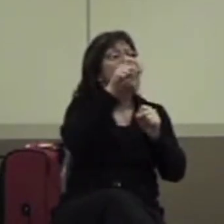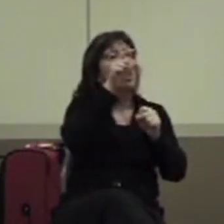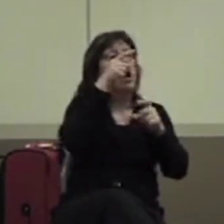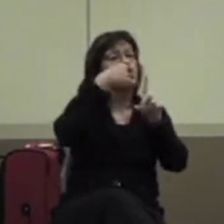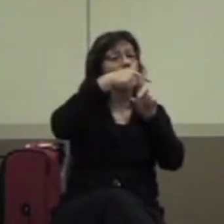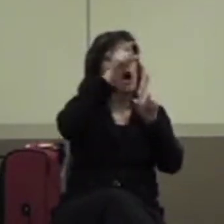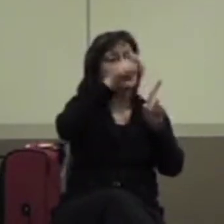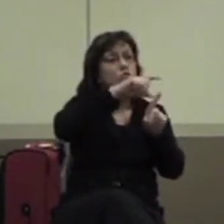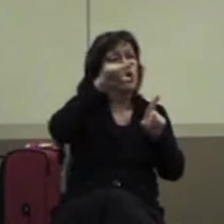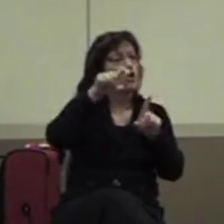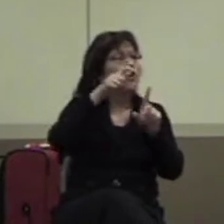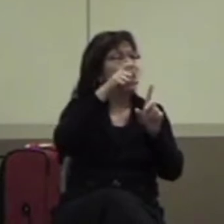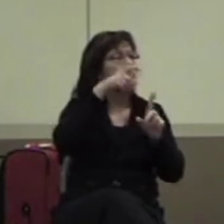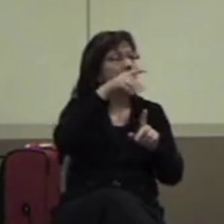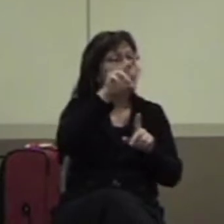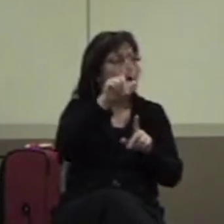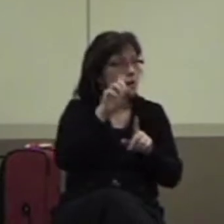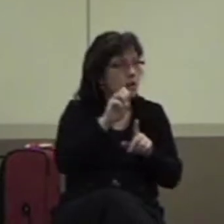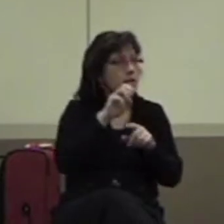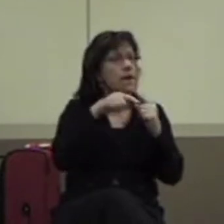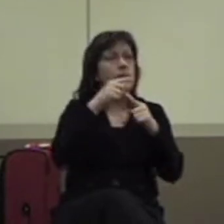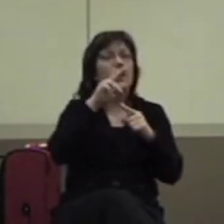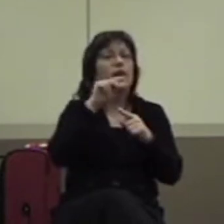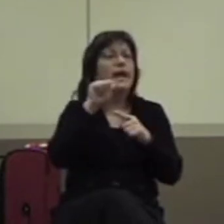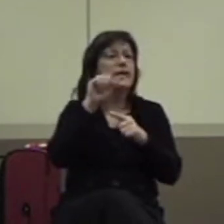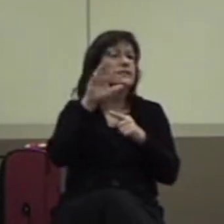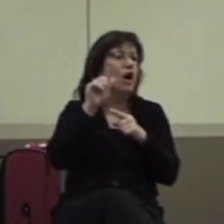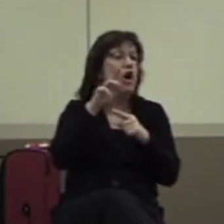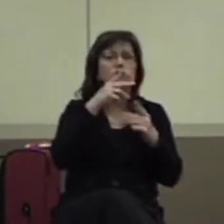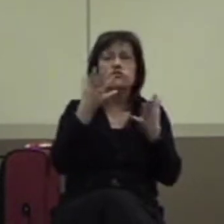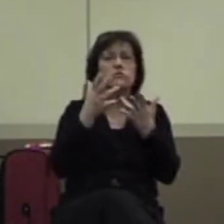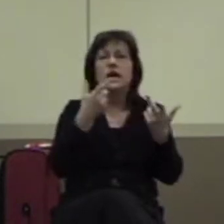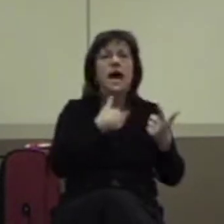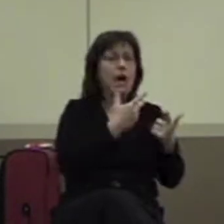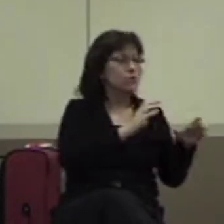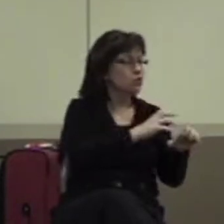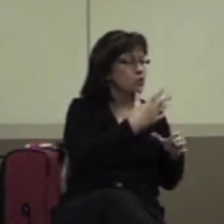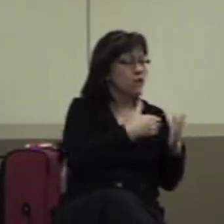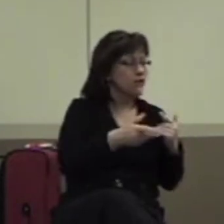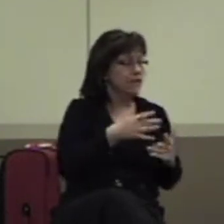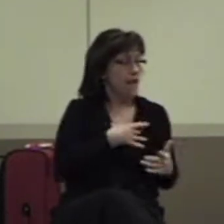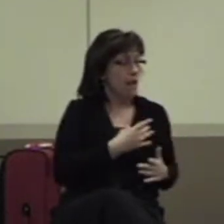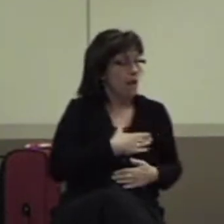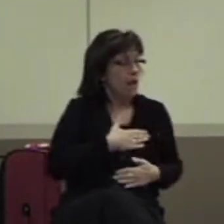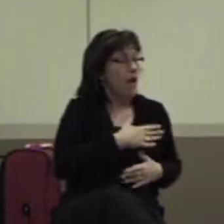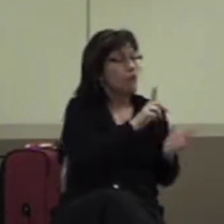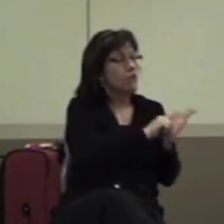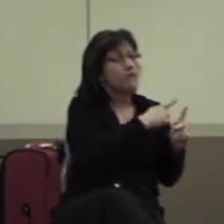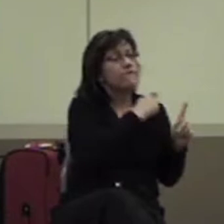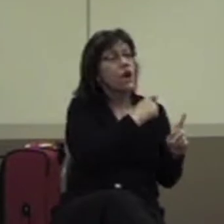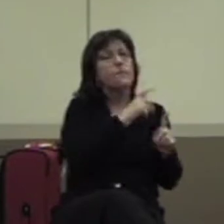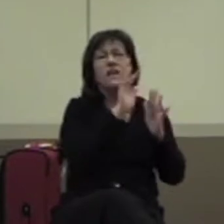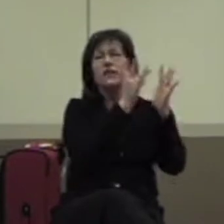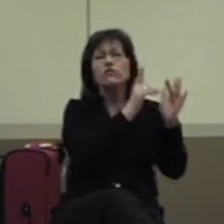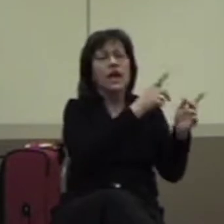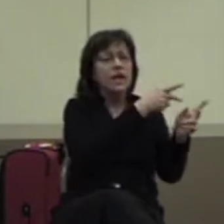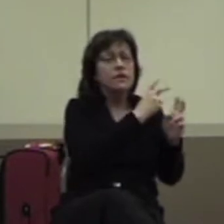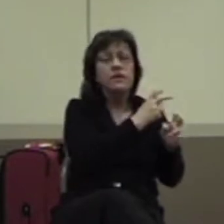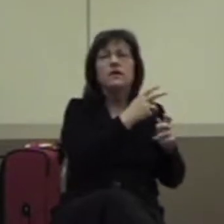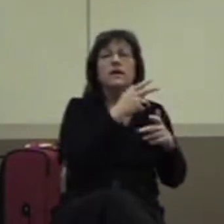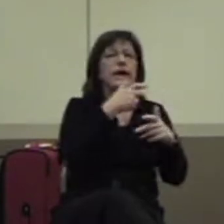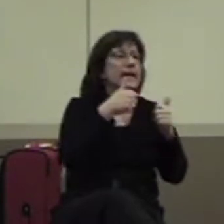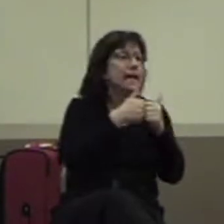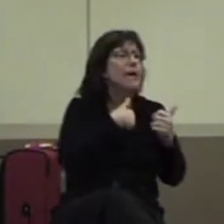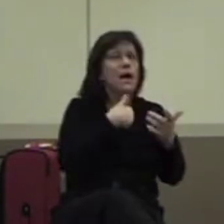NASCAR. Or I'll agree to do something for them like that. I'll find something that they want on the internet, print it off, some little game or something,